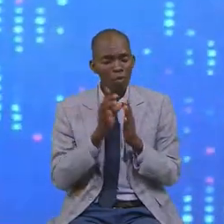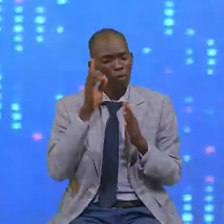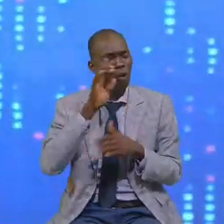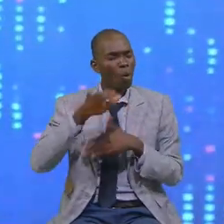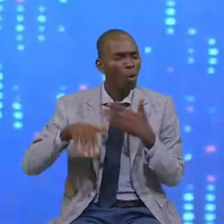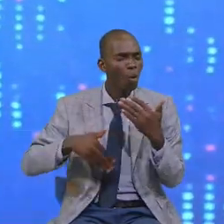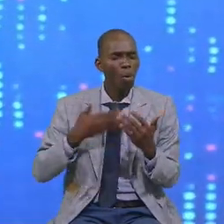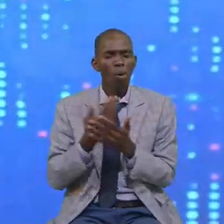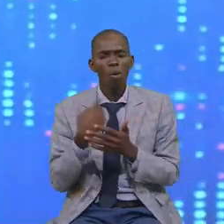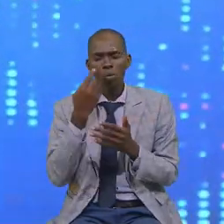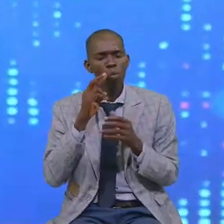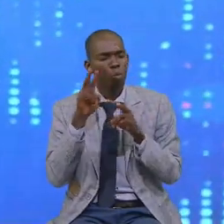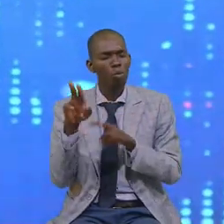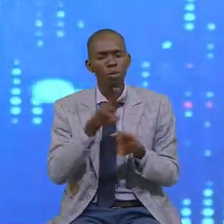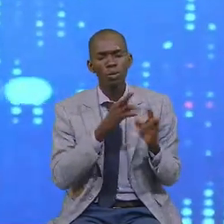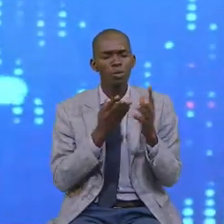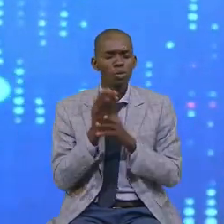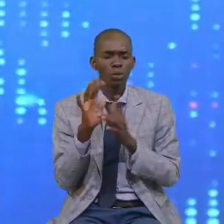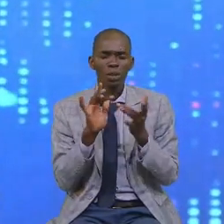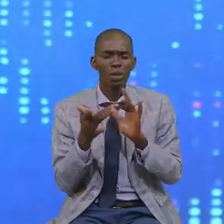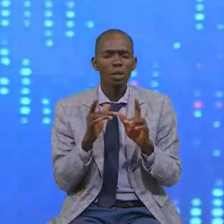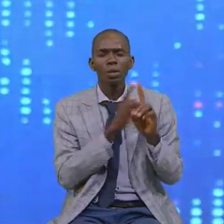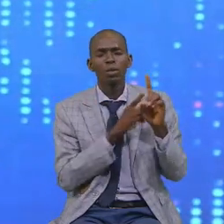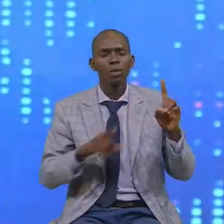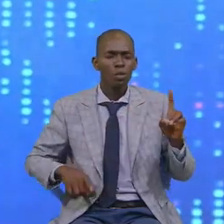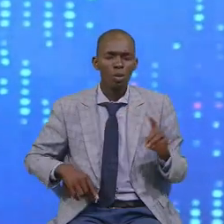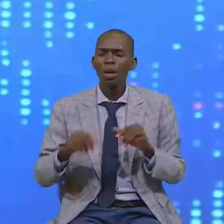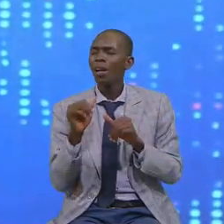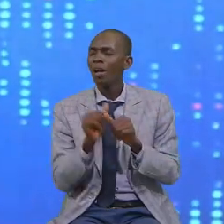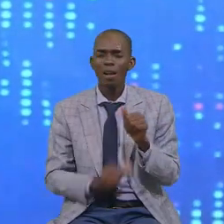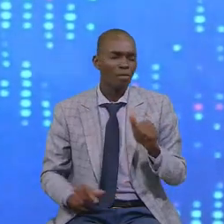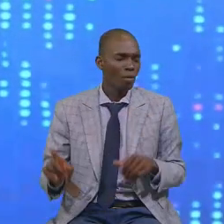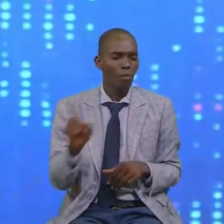those online. Lord, virtually everyone.